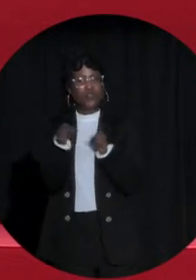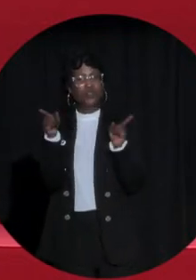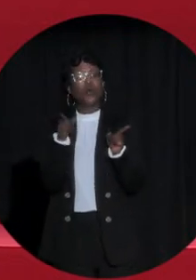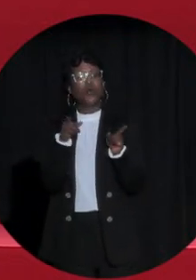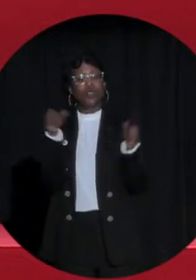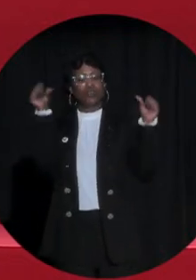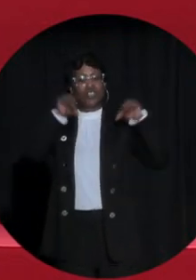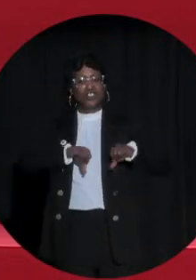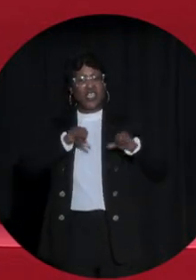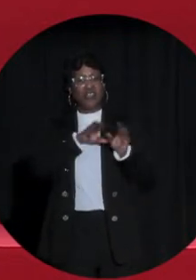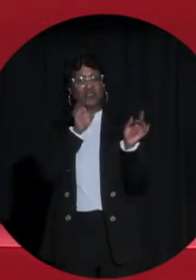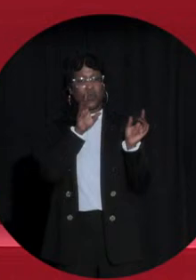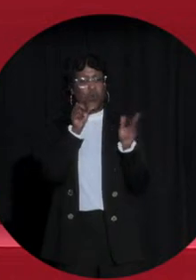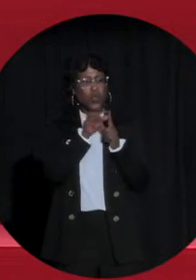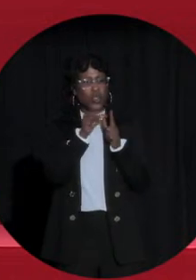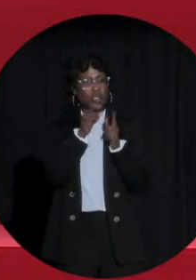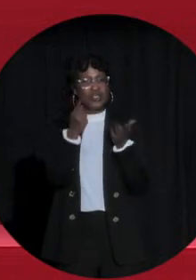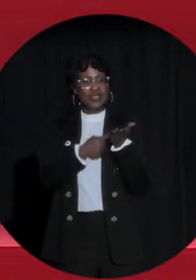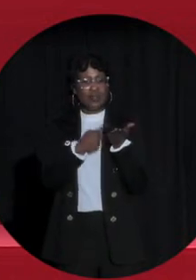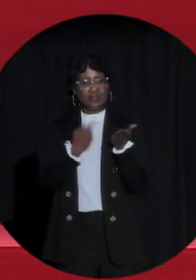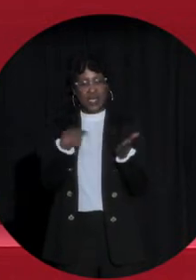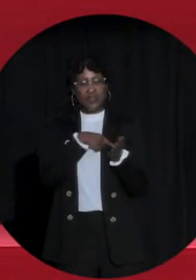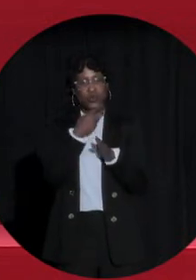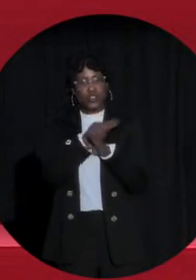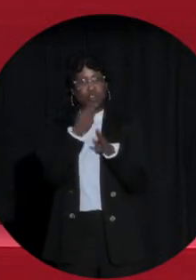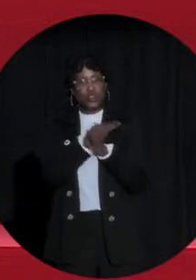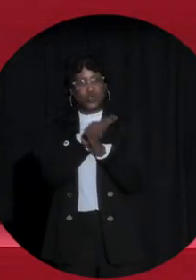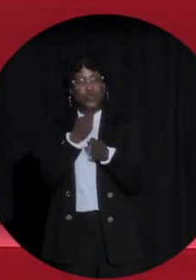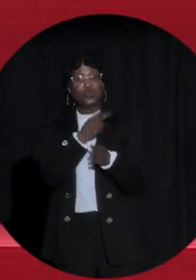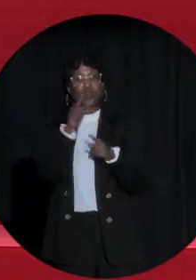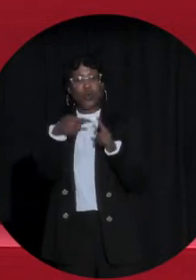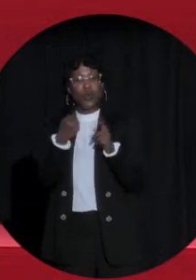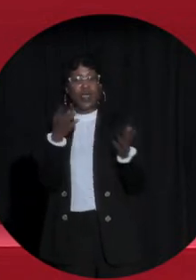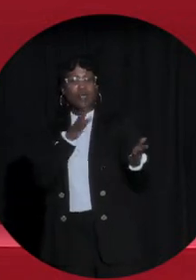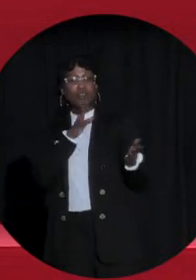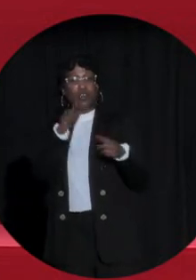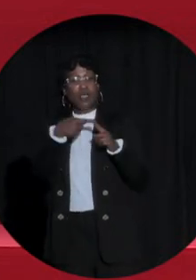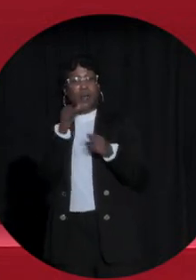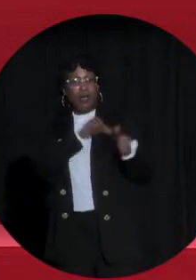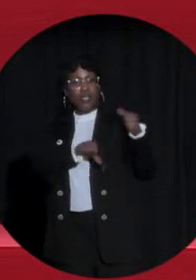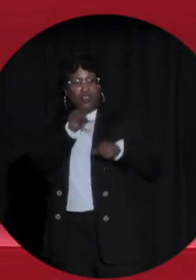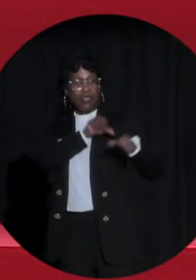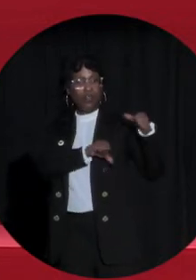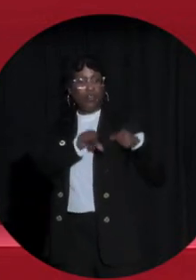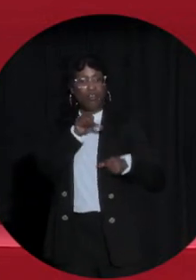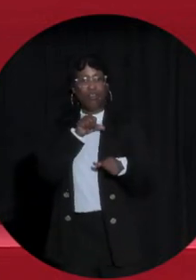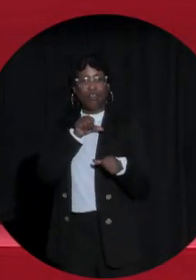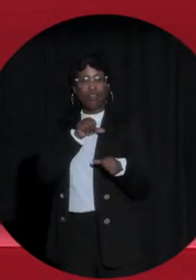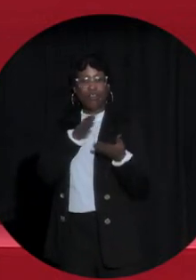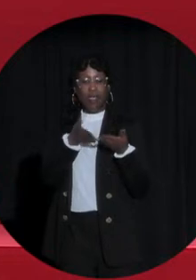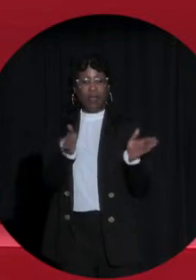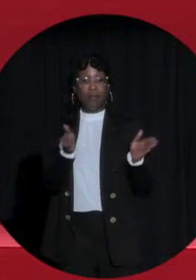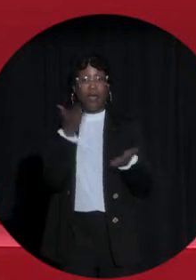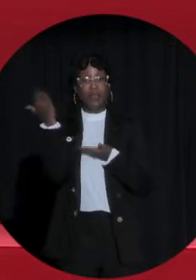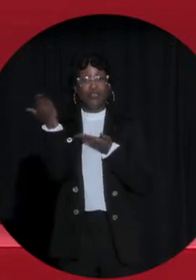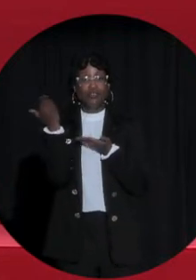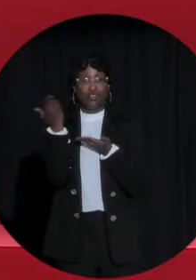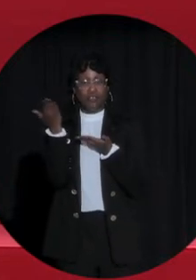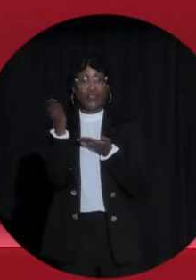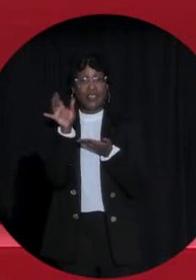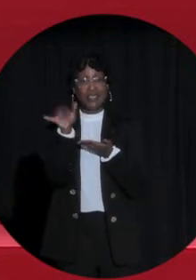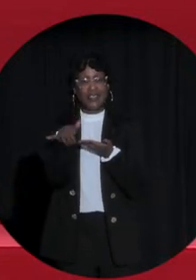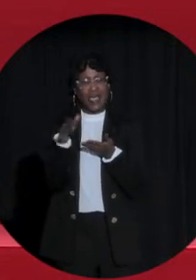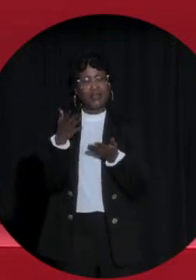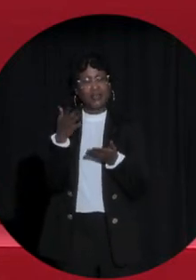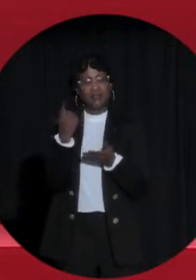each other. Public service is a tough calling, but we shouldn't fall prey to the belief that our political